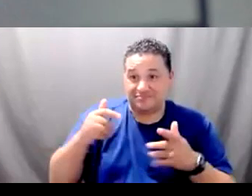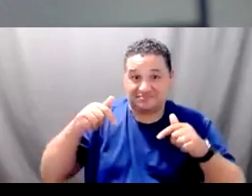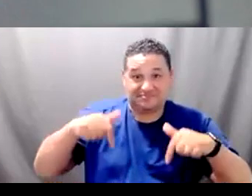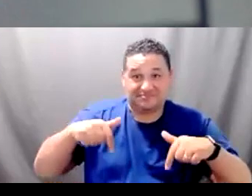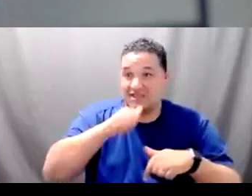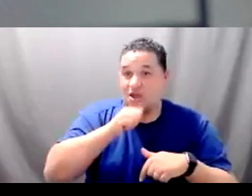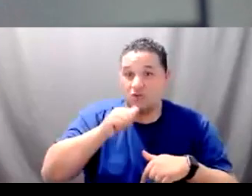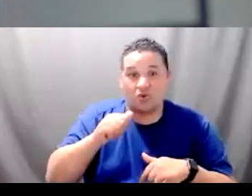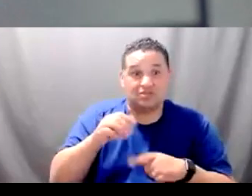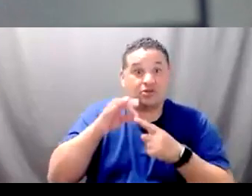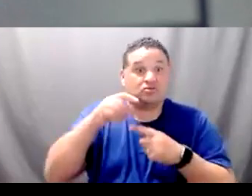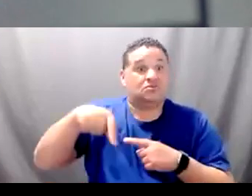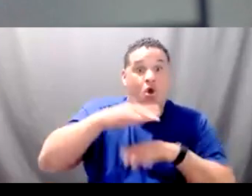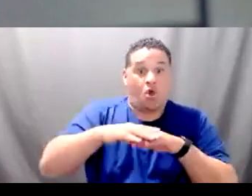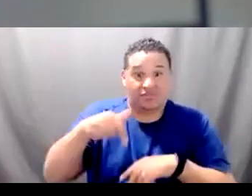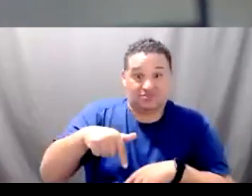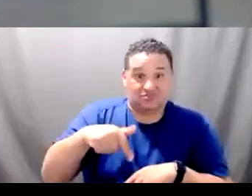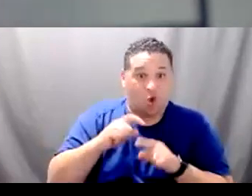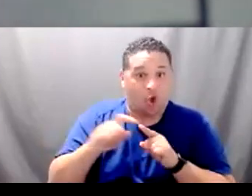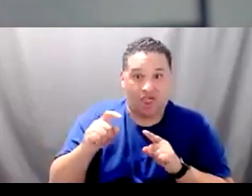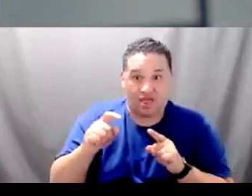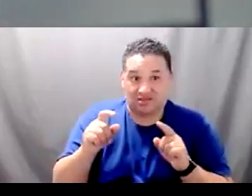choir, don't want to have